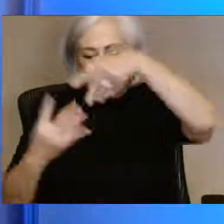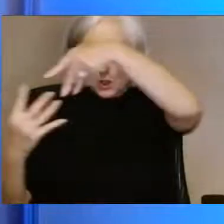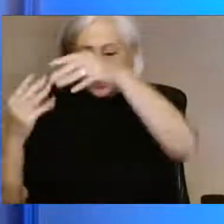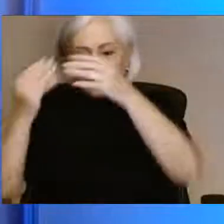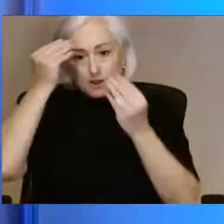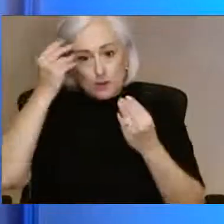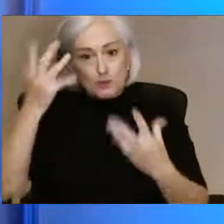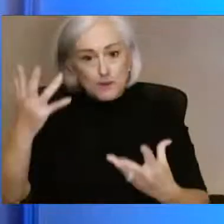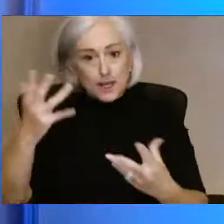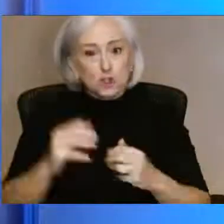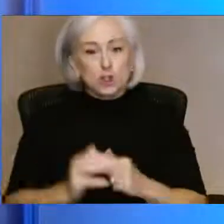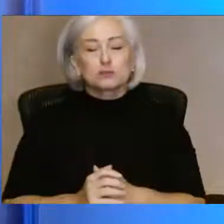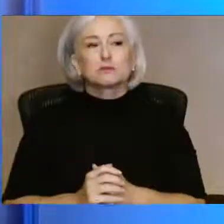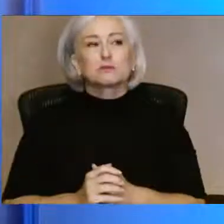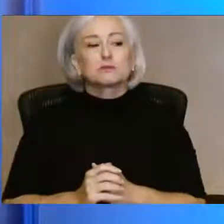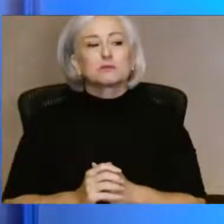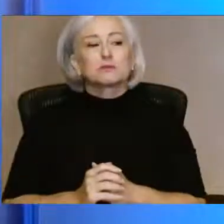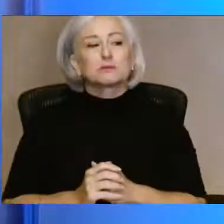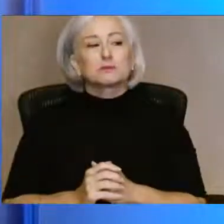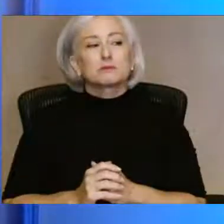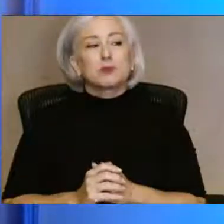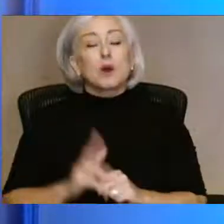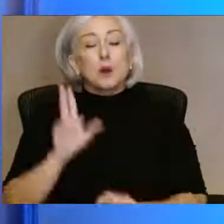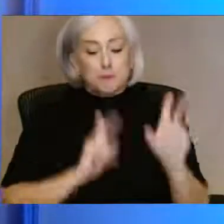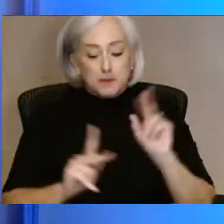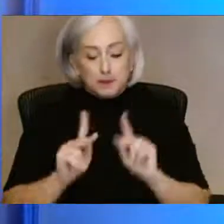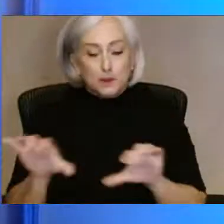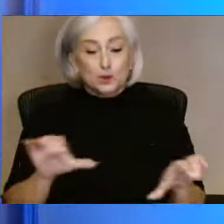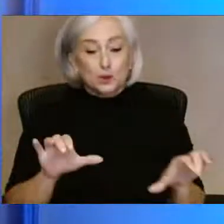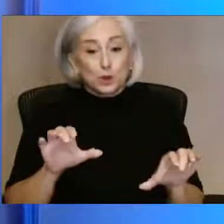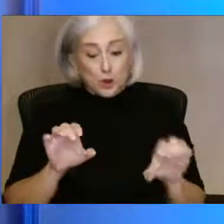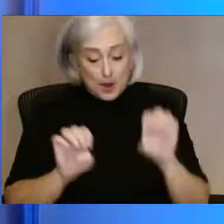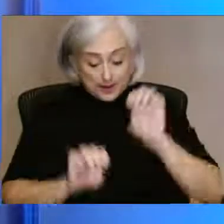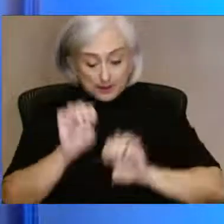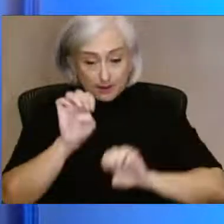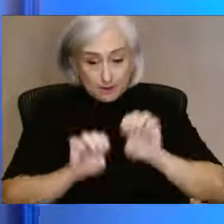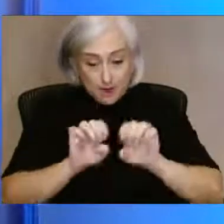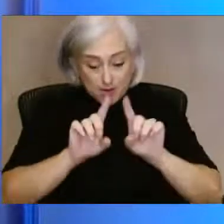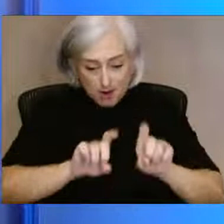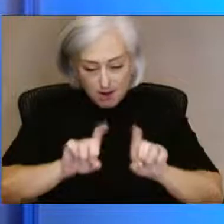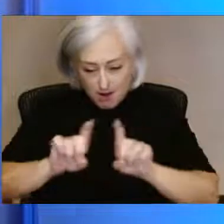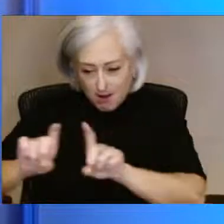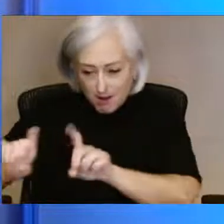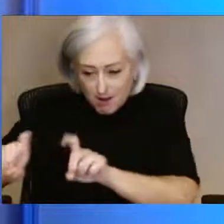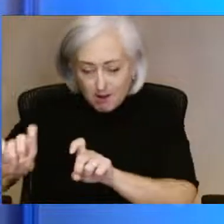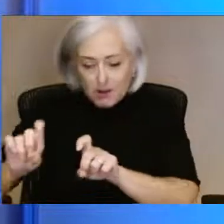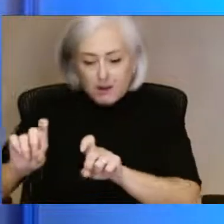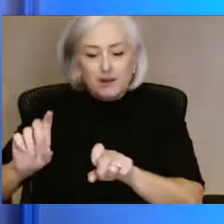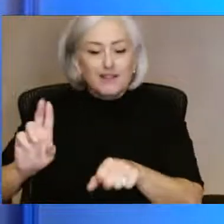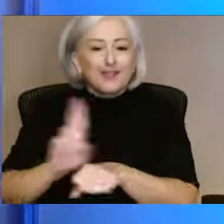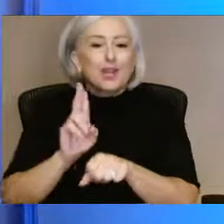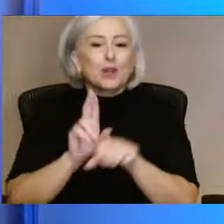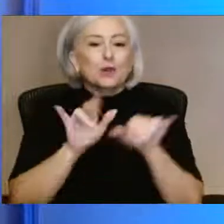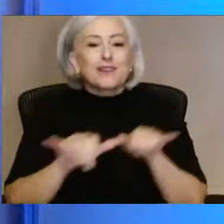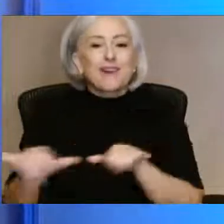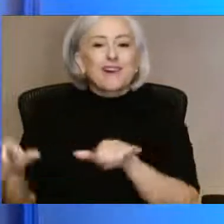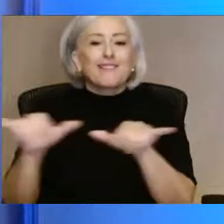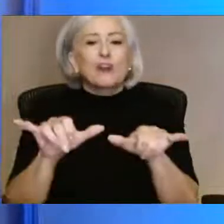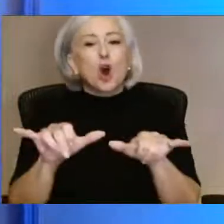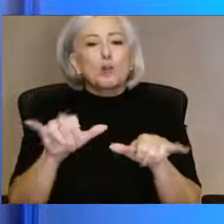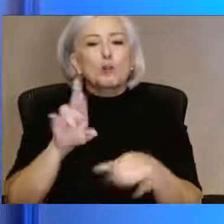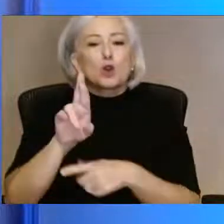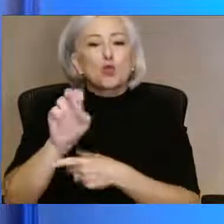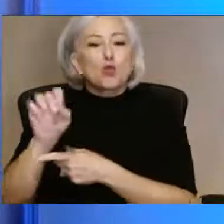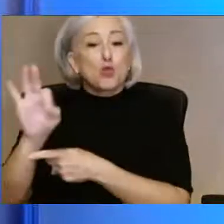their experiments, a lot of times what they do is they're using a common reference genome. Okay, but the genome